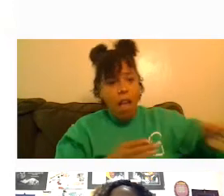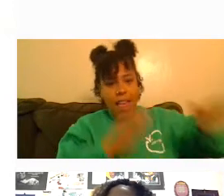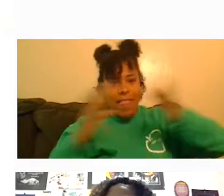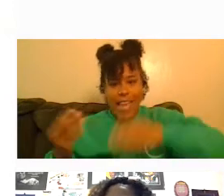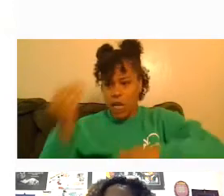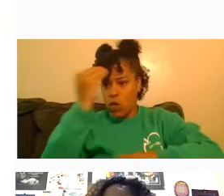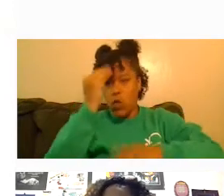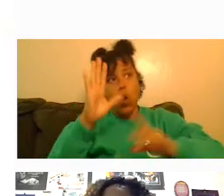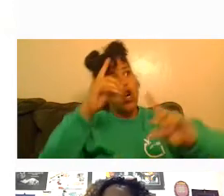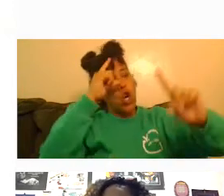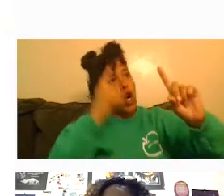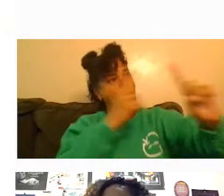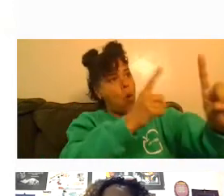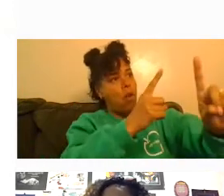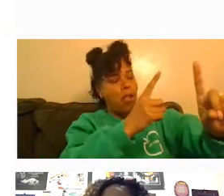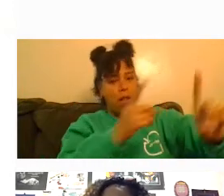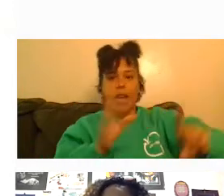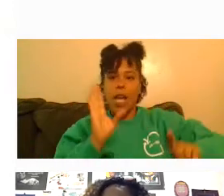could get there more efficiently?